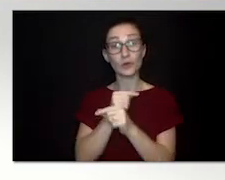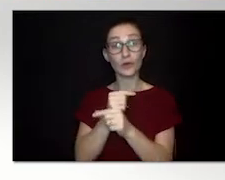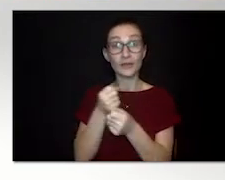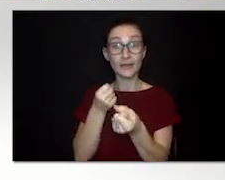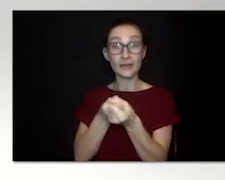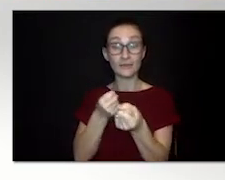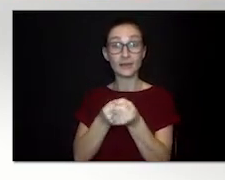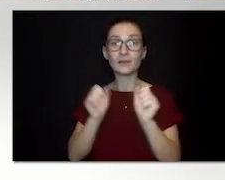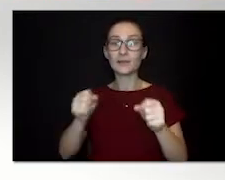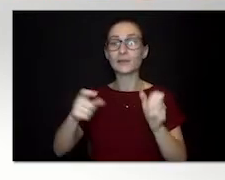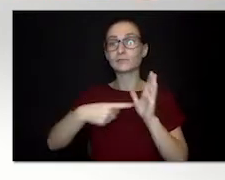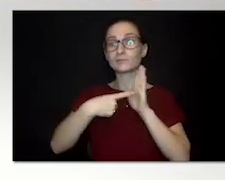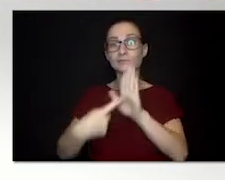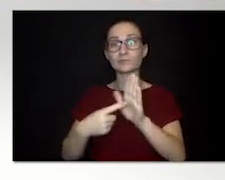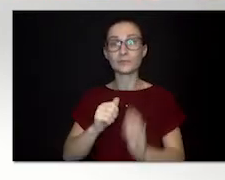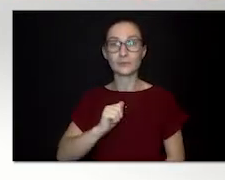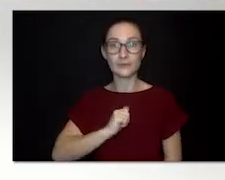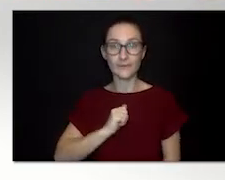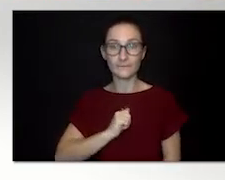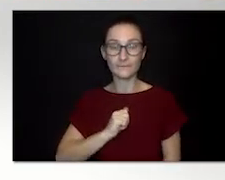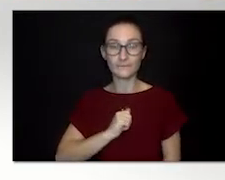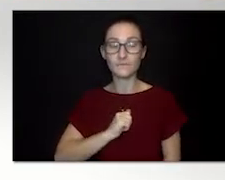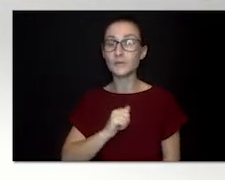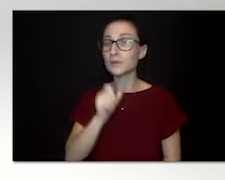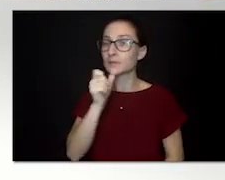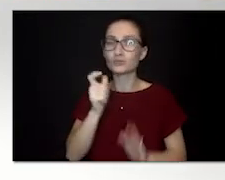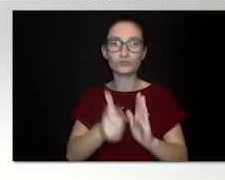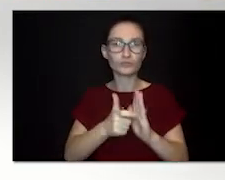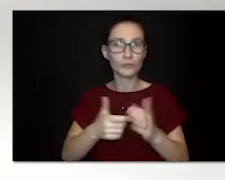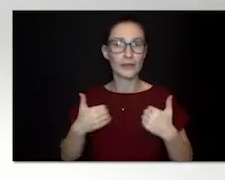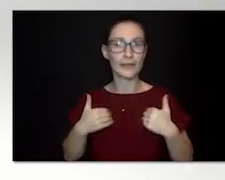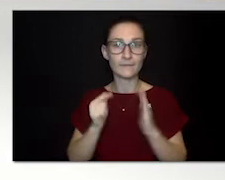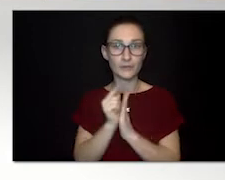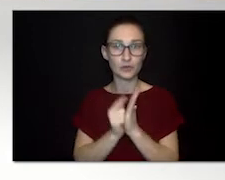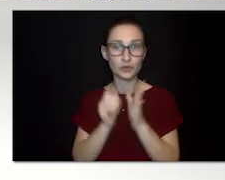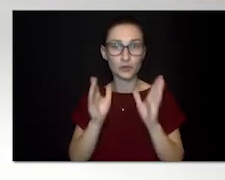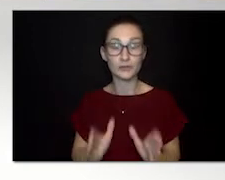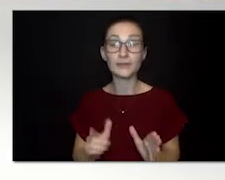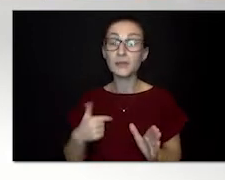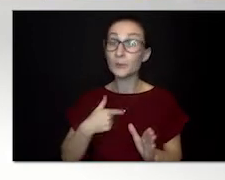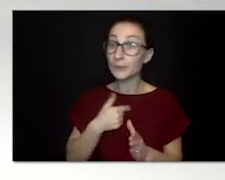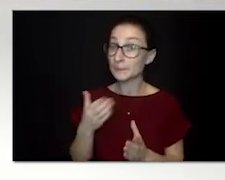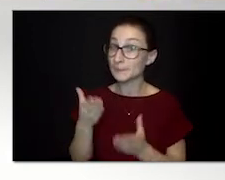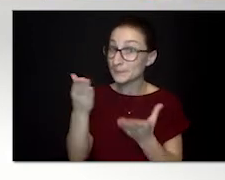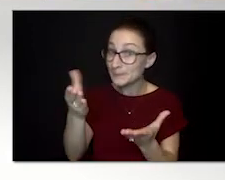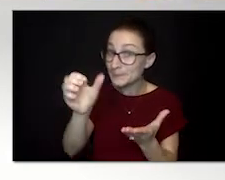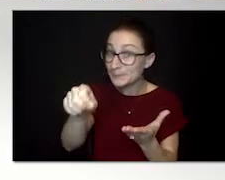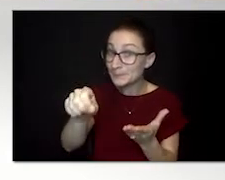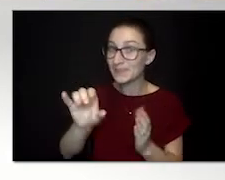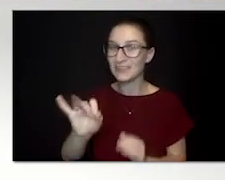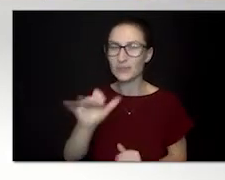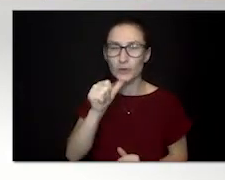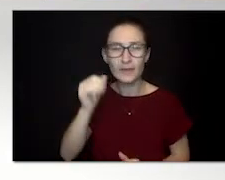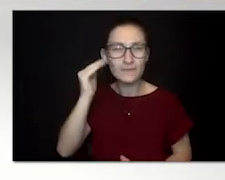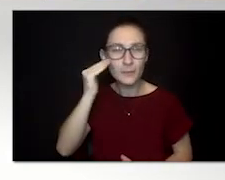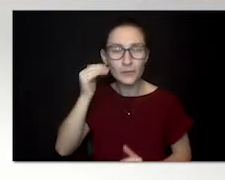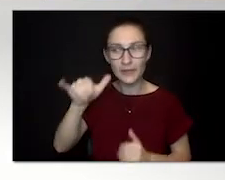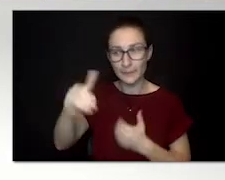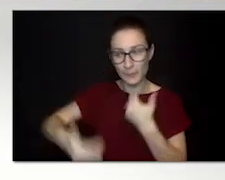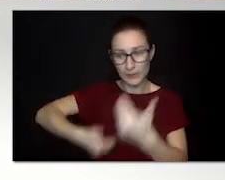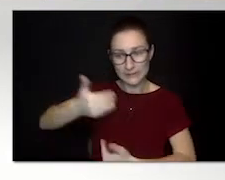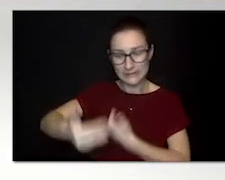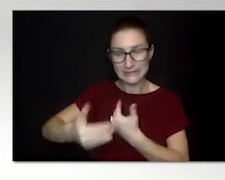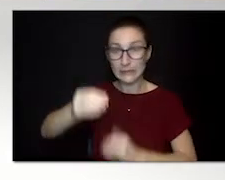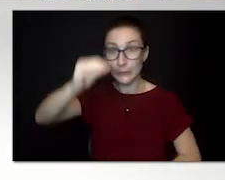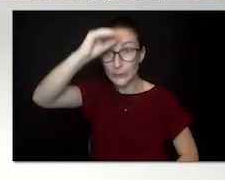can represent themselves. They are not required to have an attorney. One is suggested if you are not familiar with the way that the process